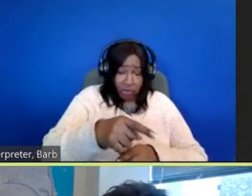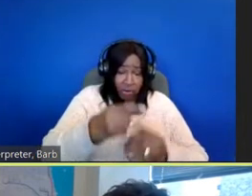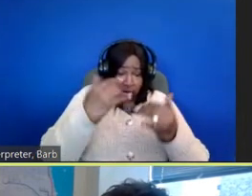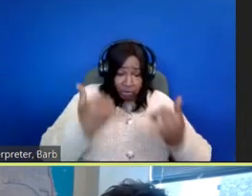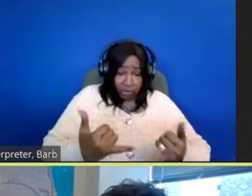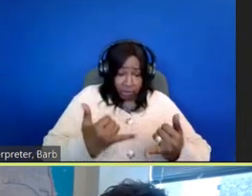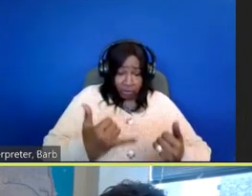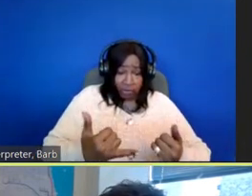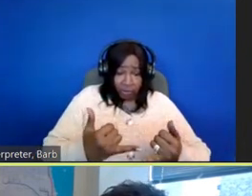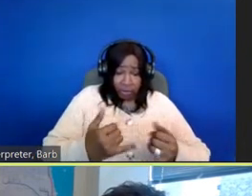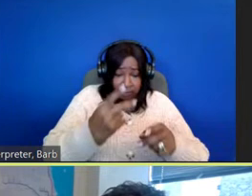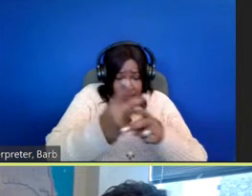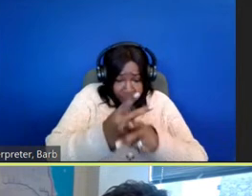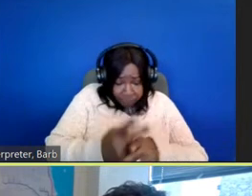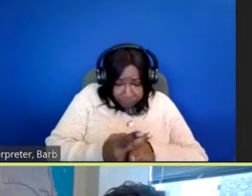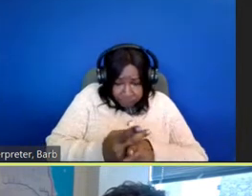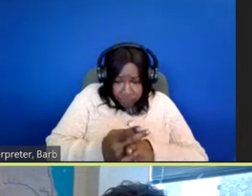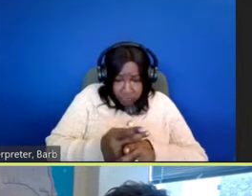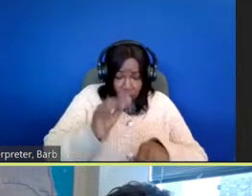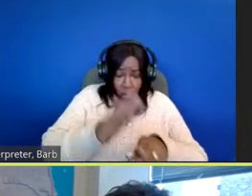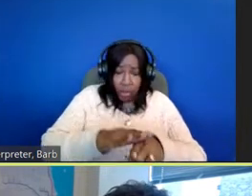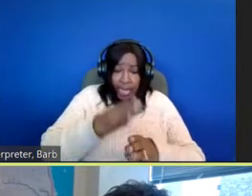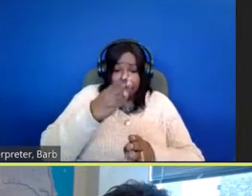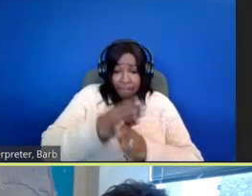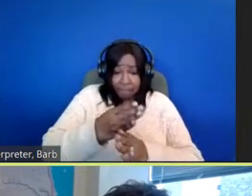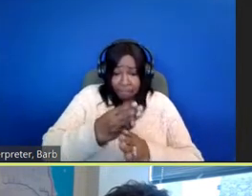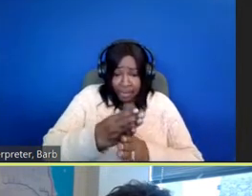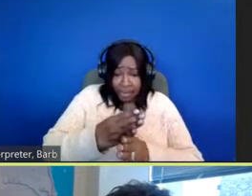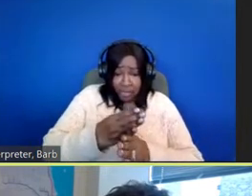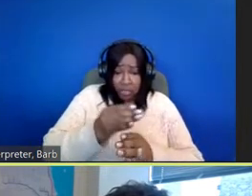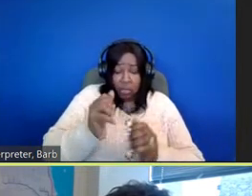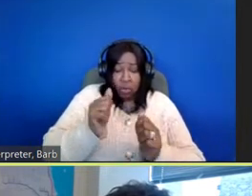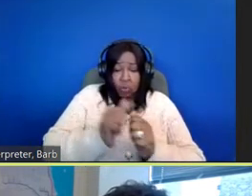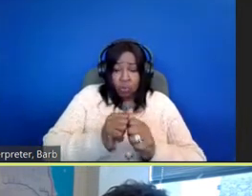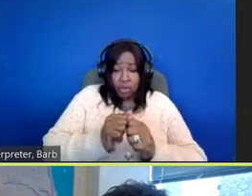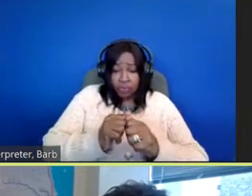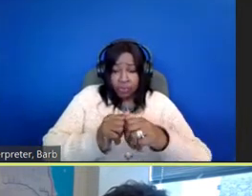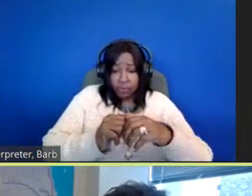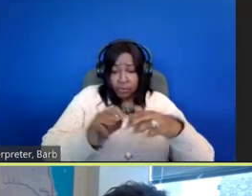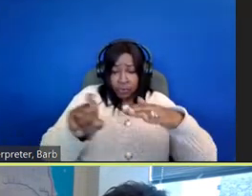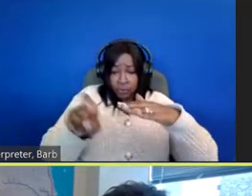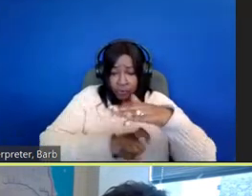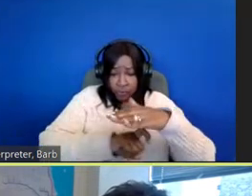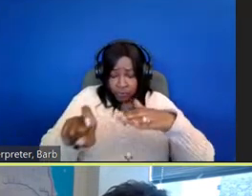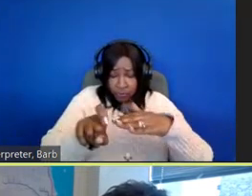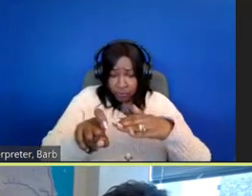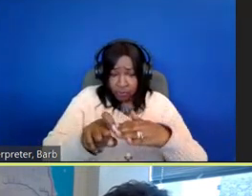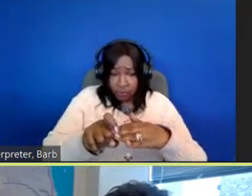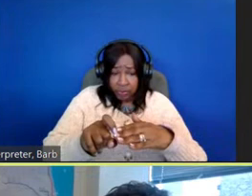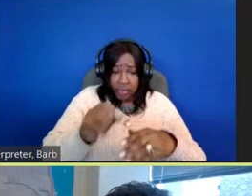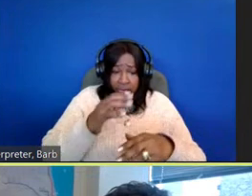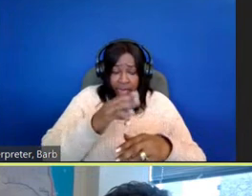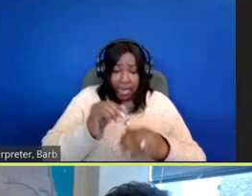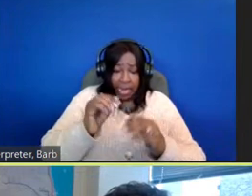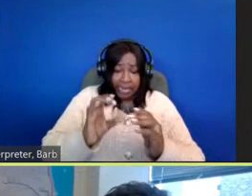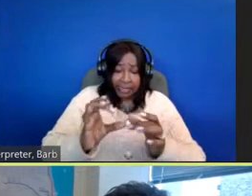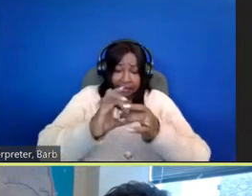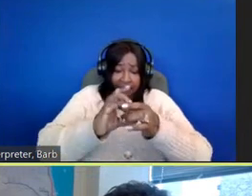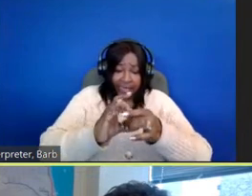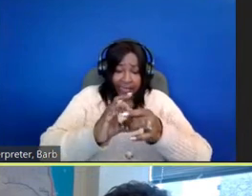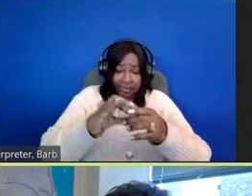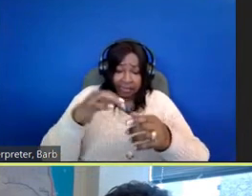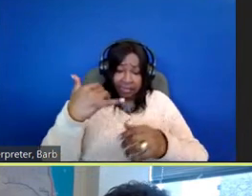bus with the Ventra card reader that you're all familiar with, and attached to the yellow stanchion at